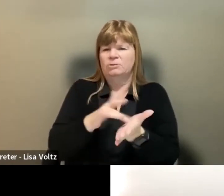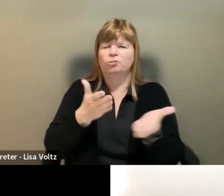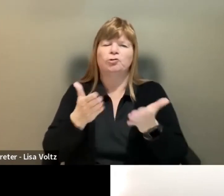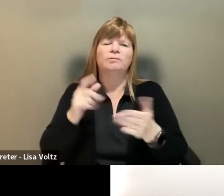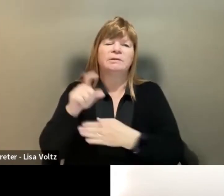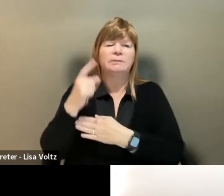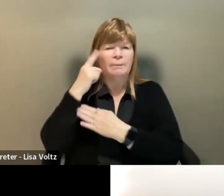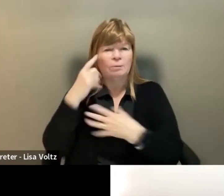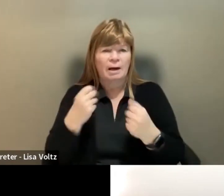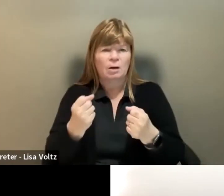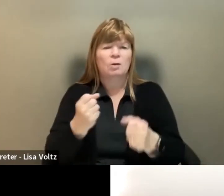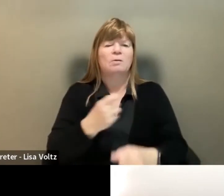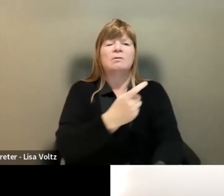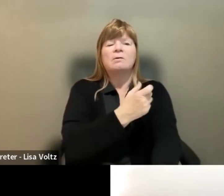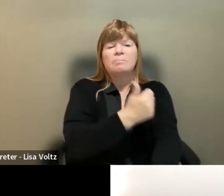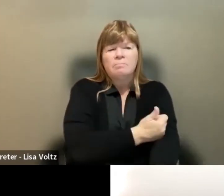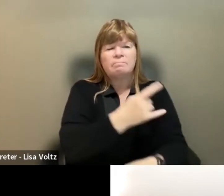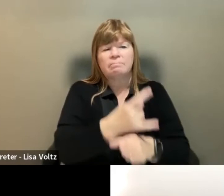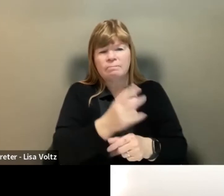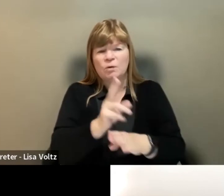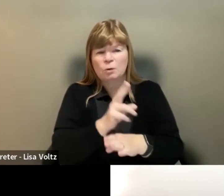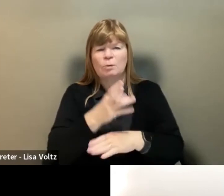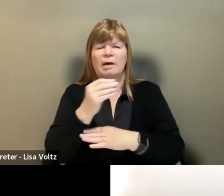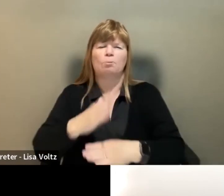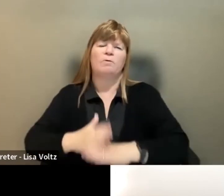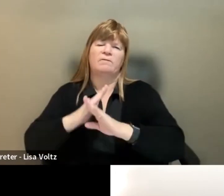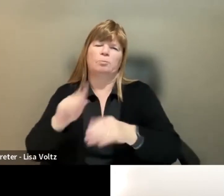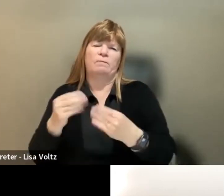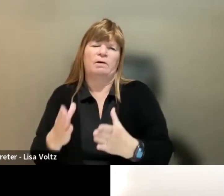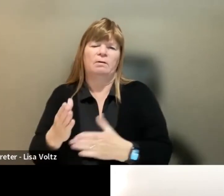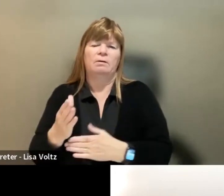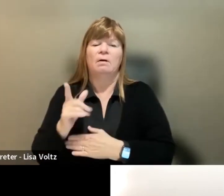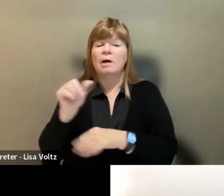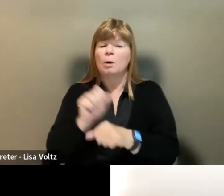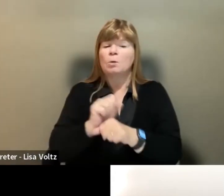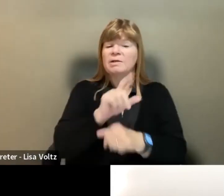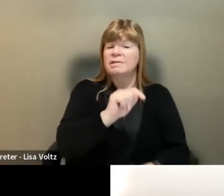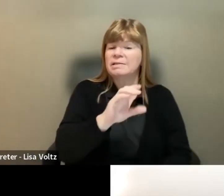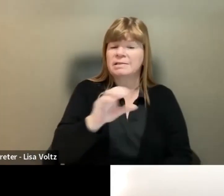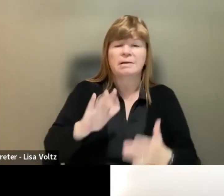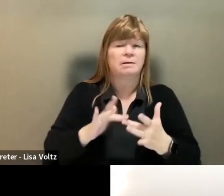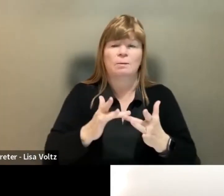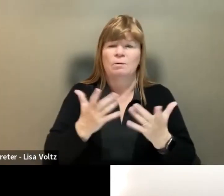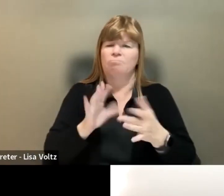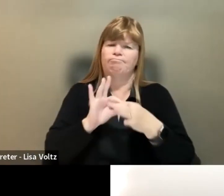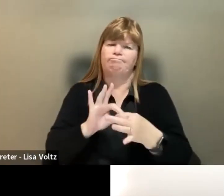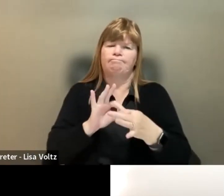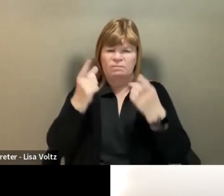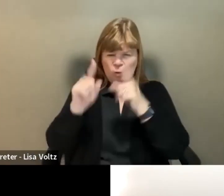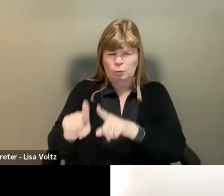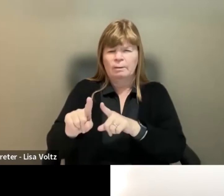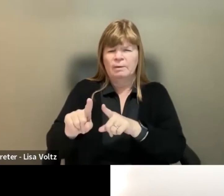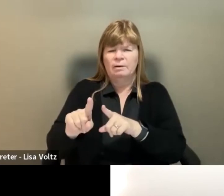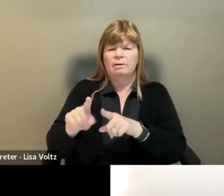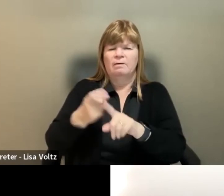health, substance use, and prevention providers. And the work of the TTC network is under a cooperative agreement by the